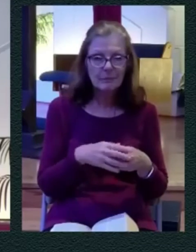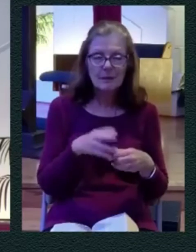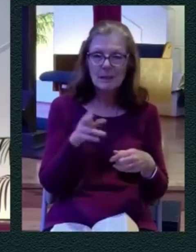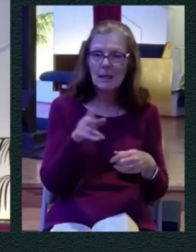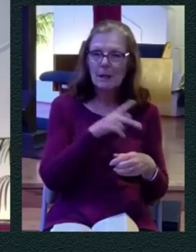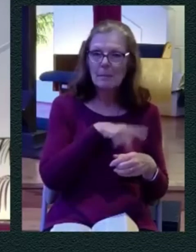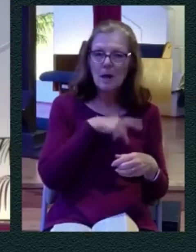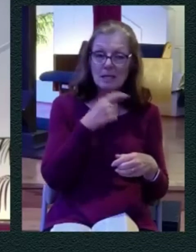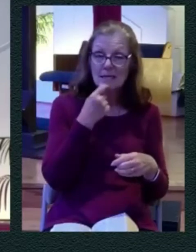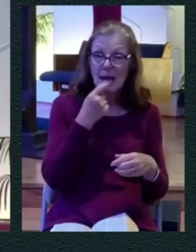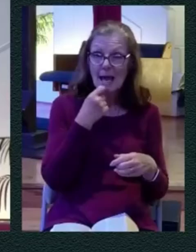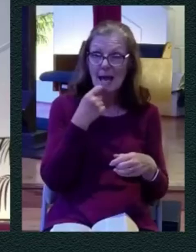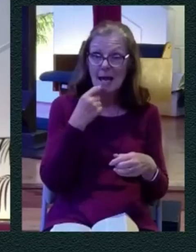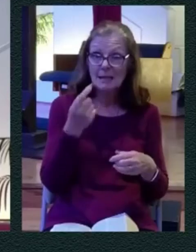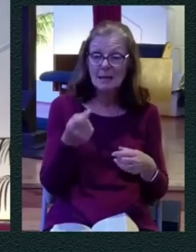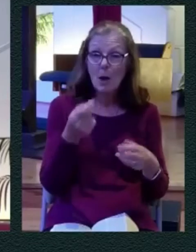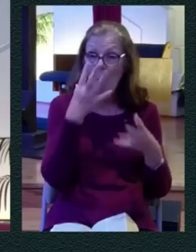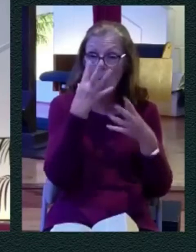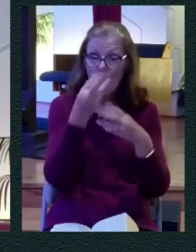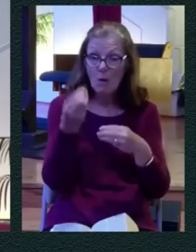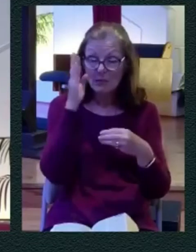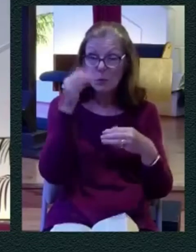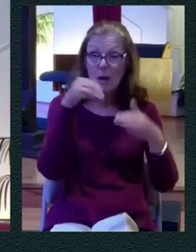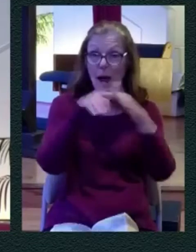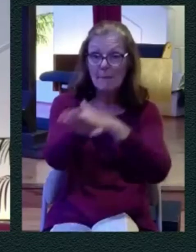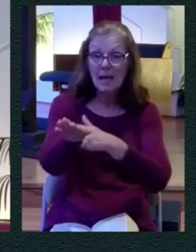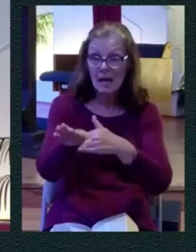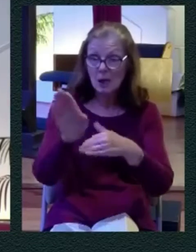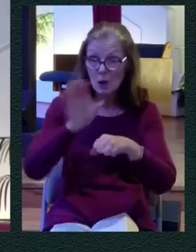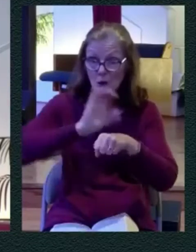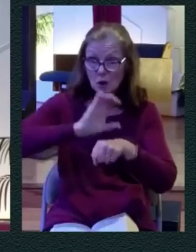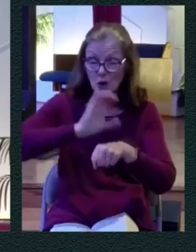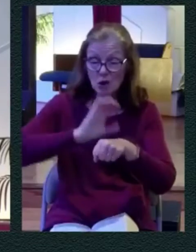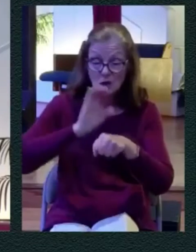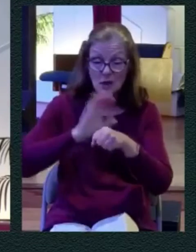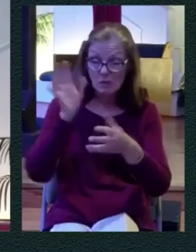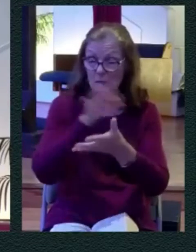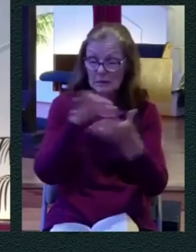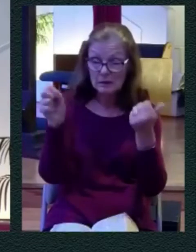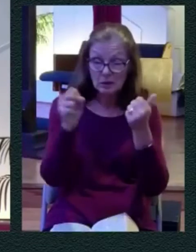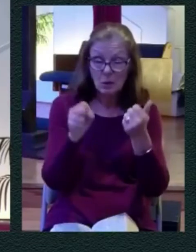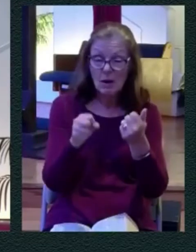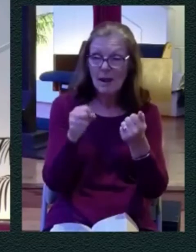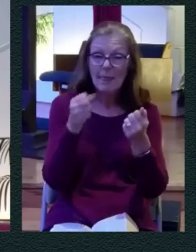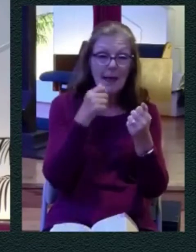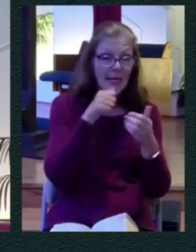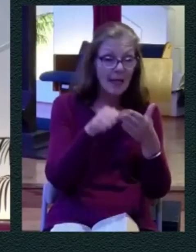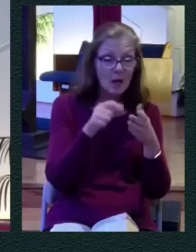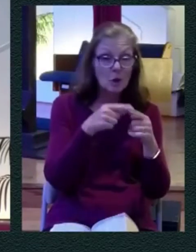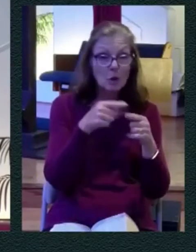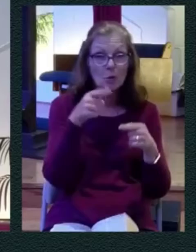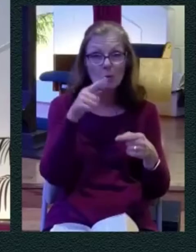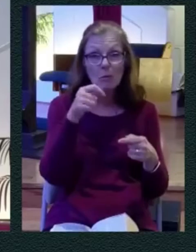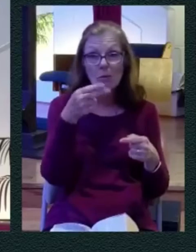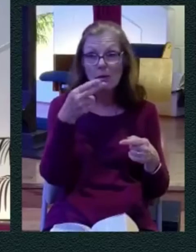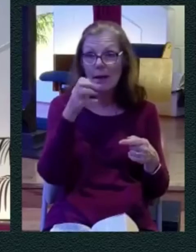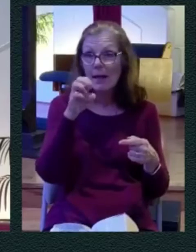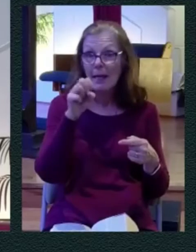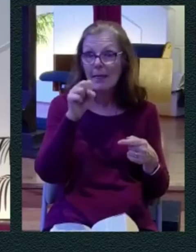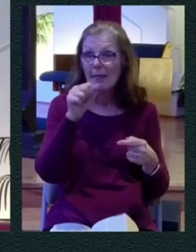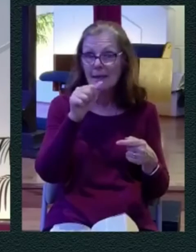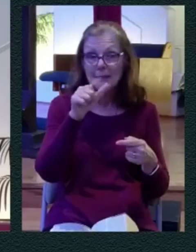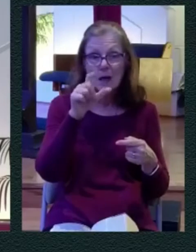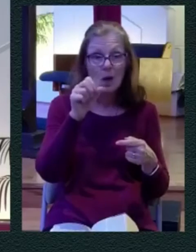in sheep's clothing and they'll tear the flock. And then in the letter to the Thessalonians, he said, no, no, the Lord cannot come. The second